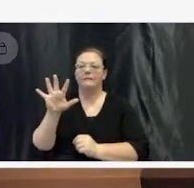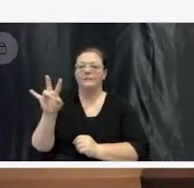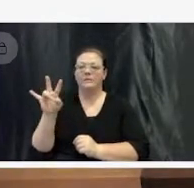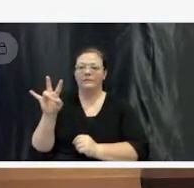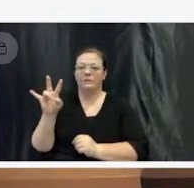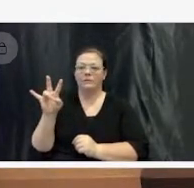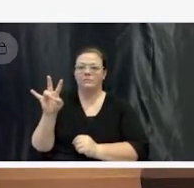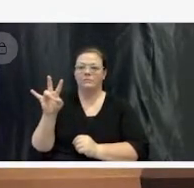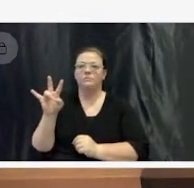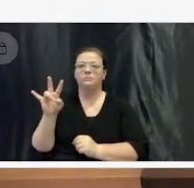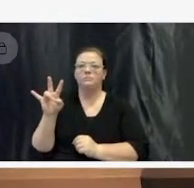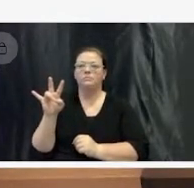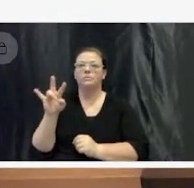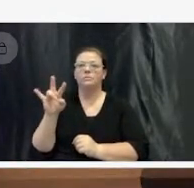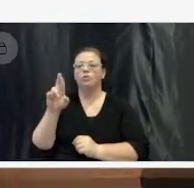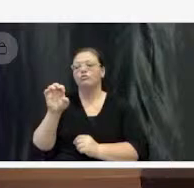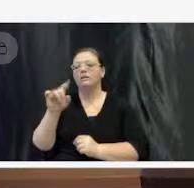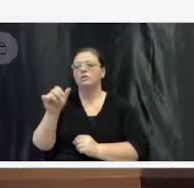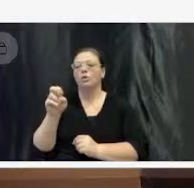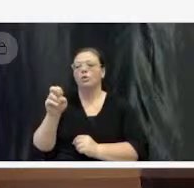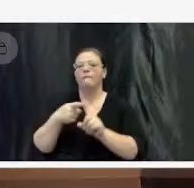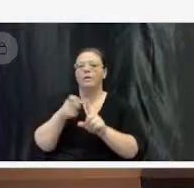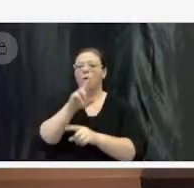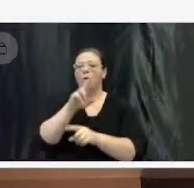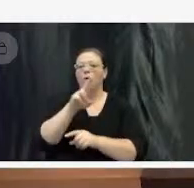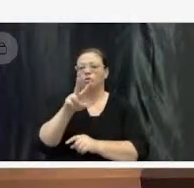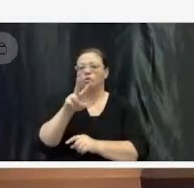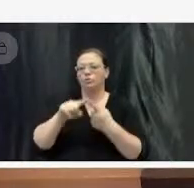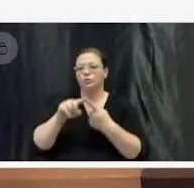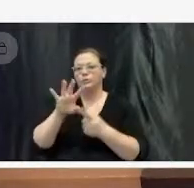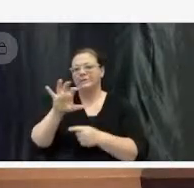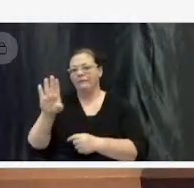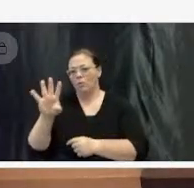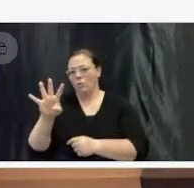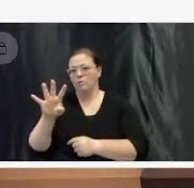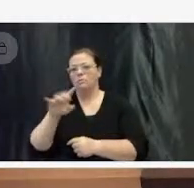Z9857, rezoning from R2 to C4,